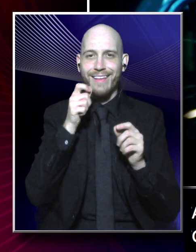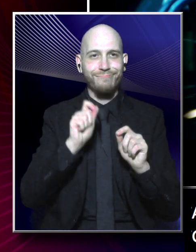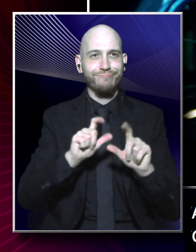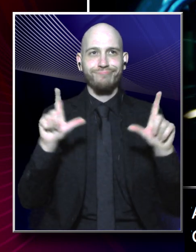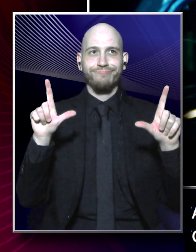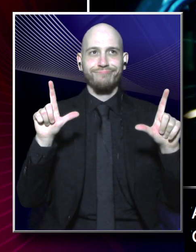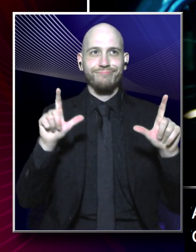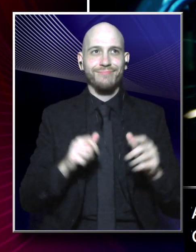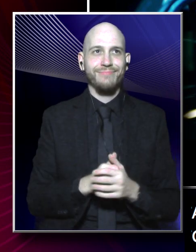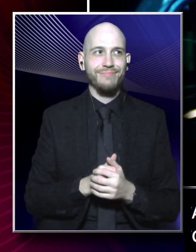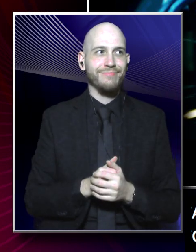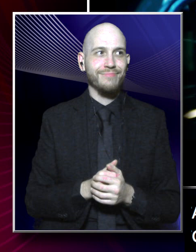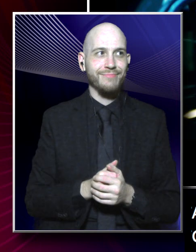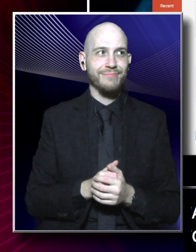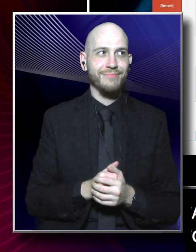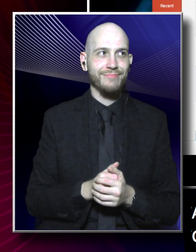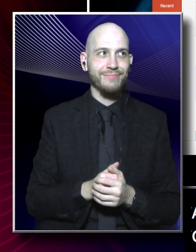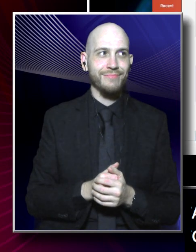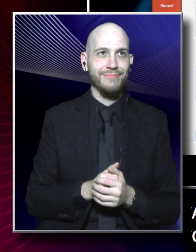Yeah.